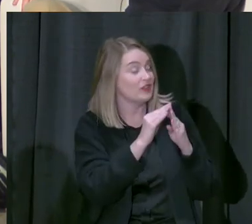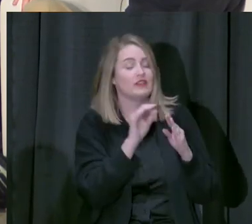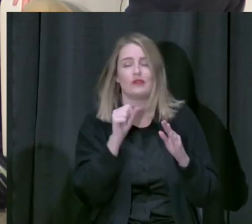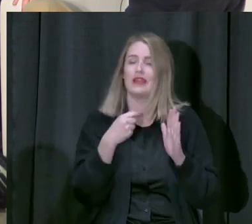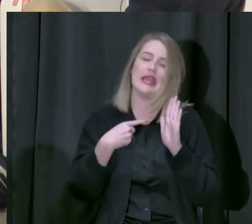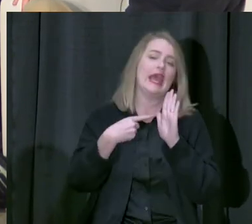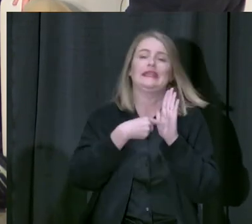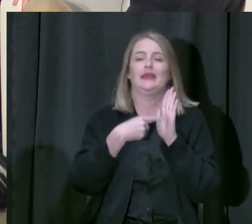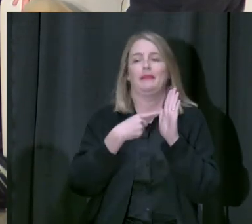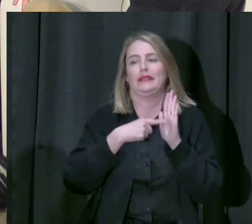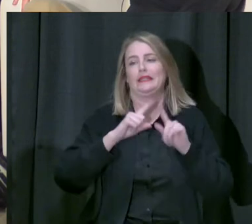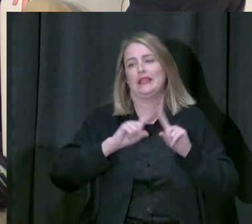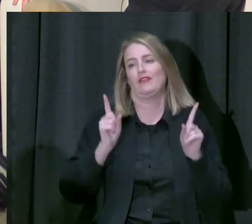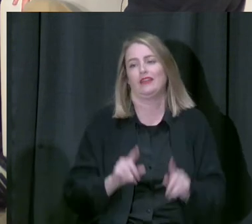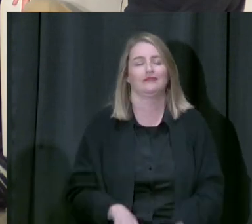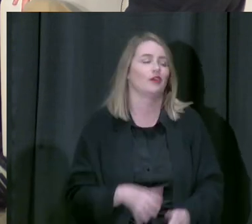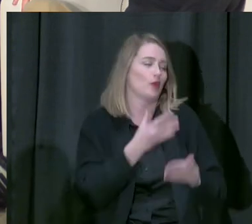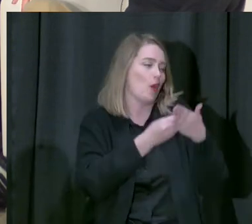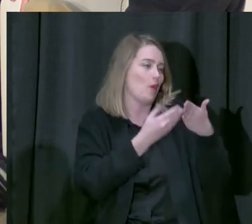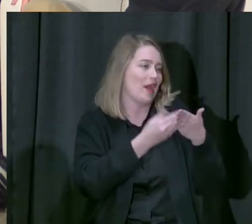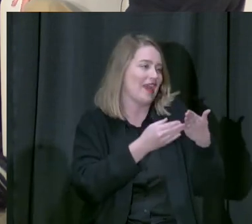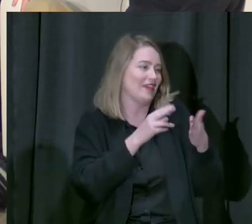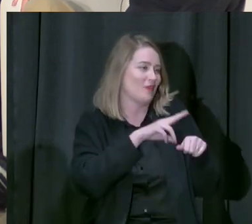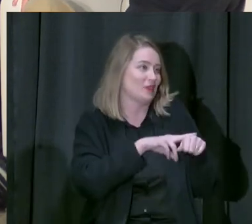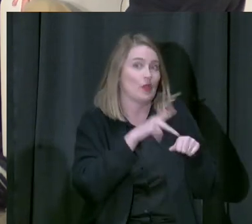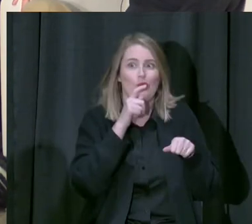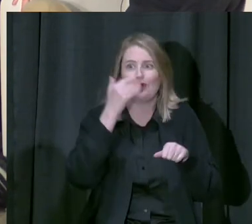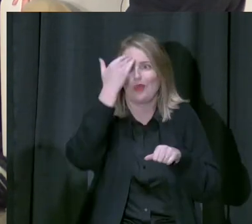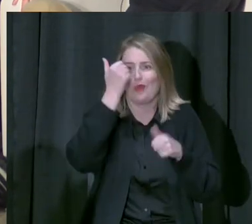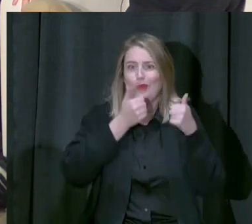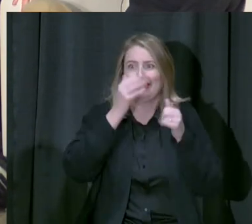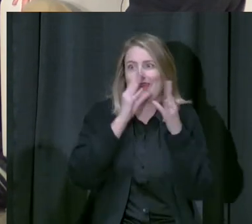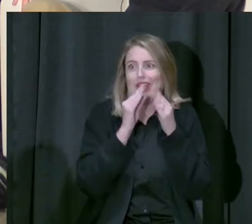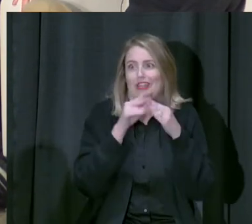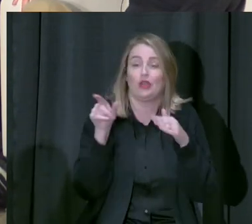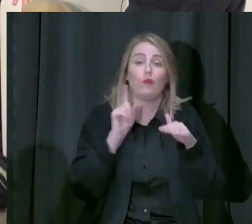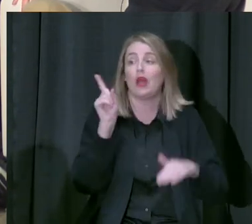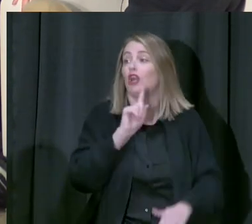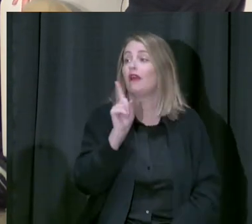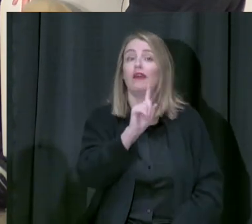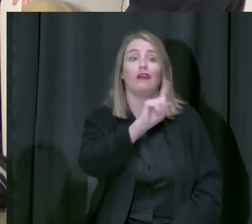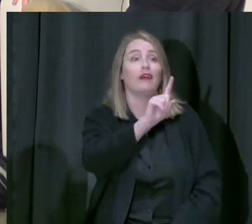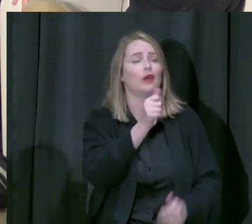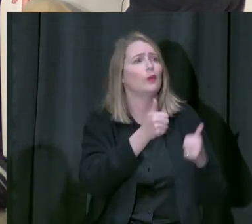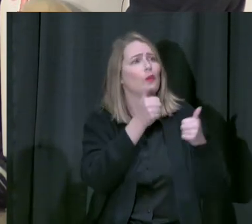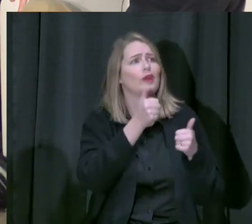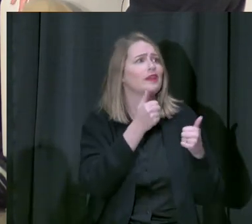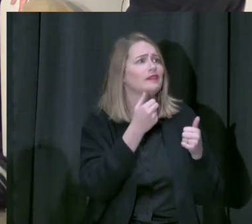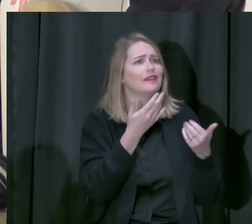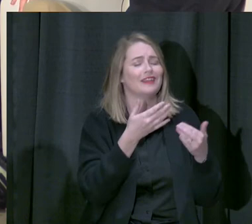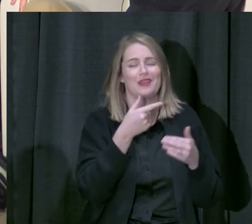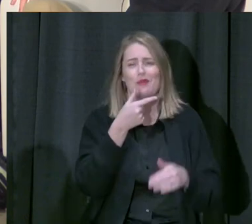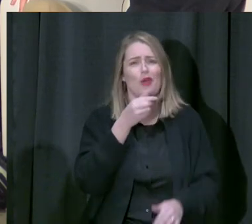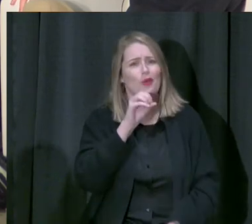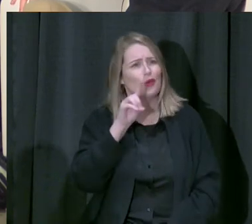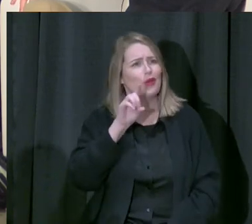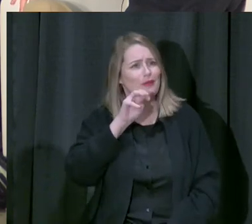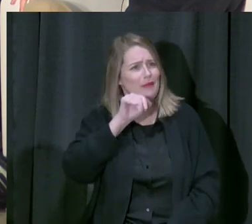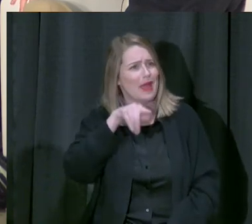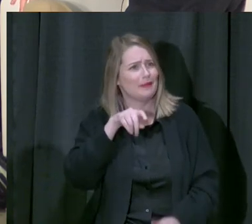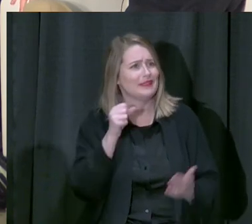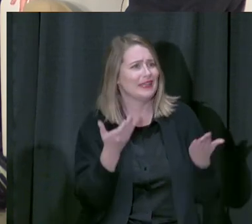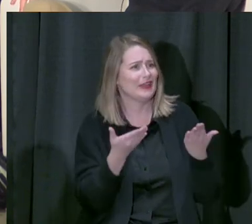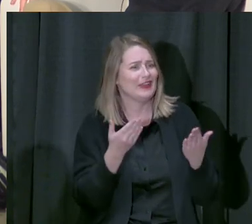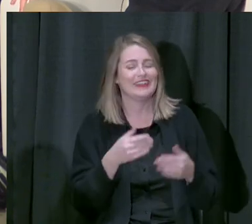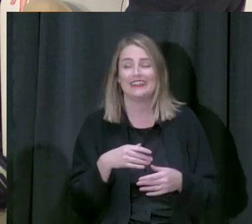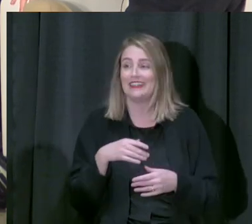obviously be different. Sure, they're going to go away. But yes. Who knows what convention you might wander yeah. into. Yeah, but right. I thought Good Maps was here. It'd be really interesting.